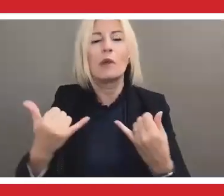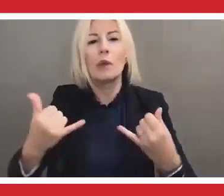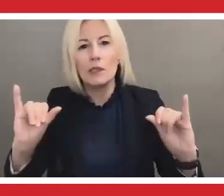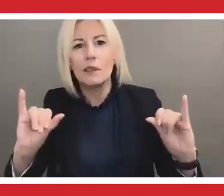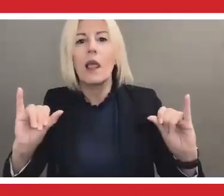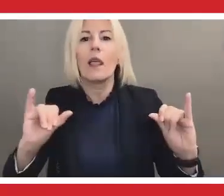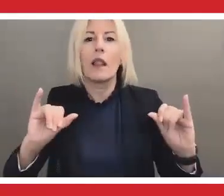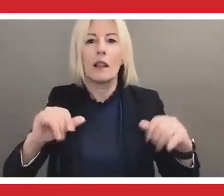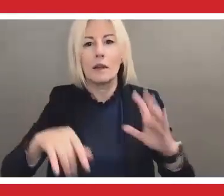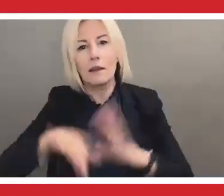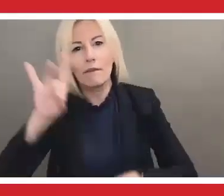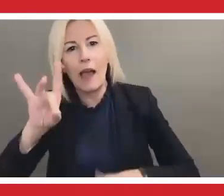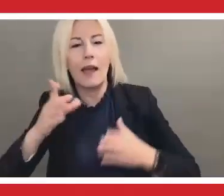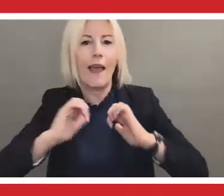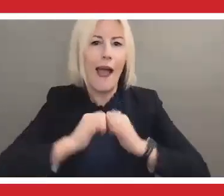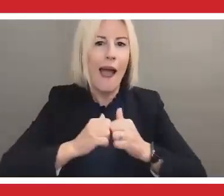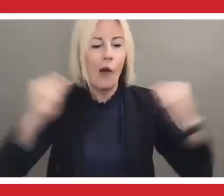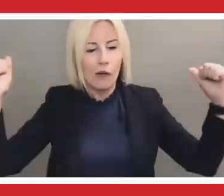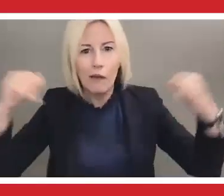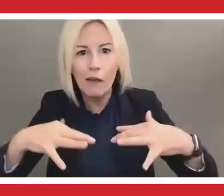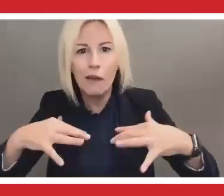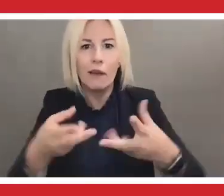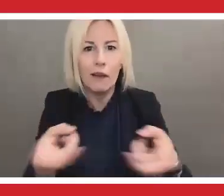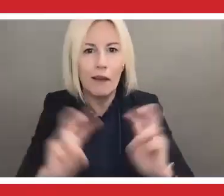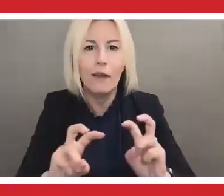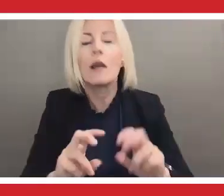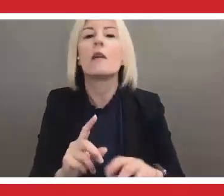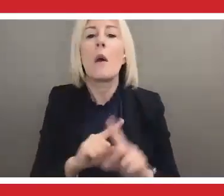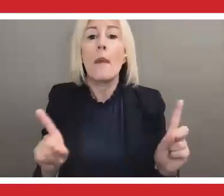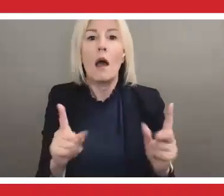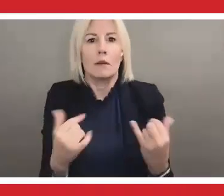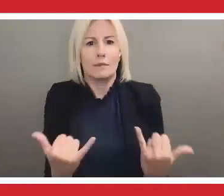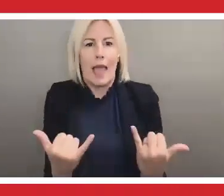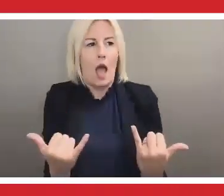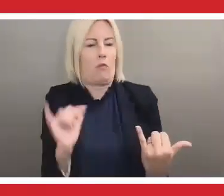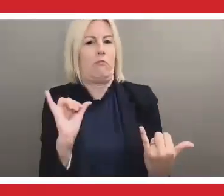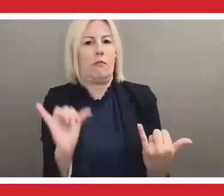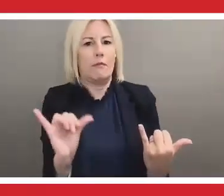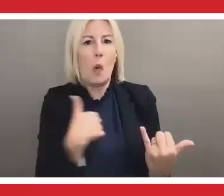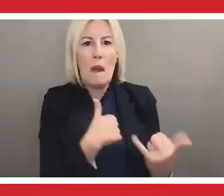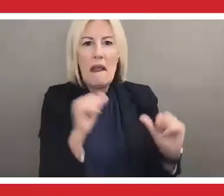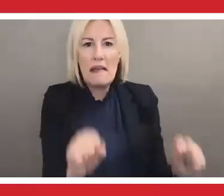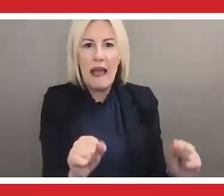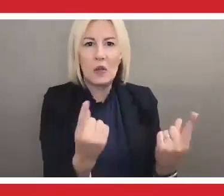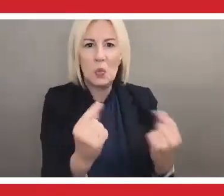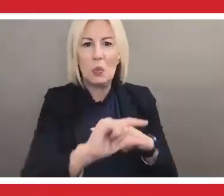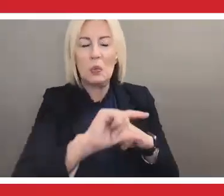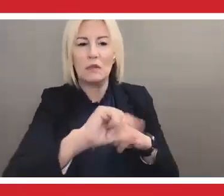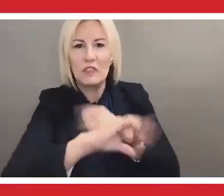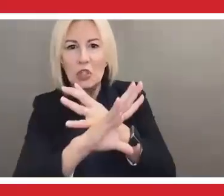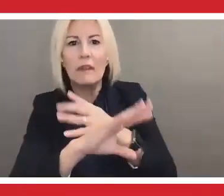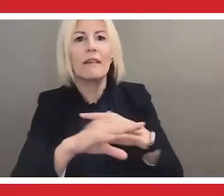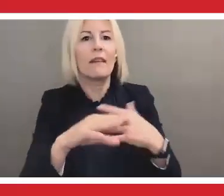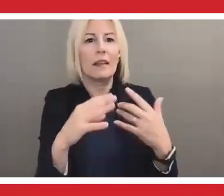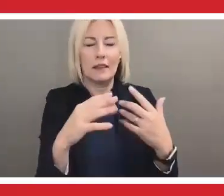a way to meet, but now we know what we can do and what we can discuss virtually. And I am glad to connect to